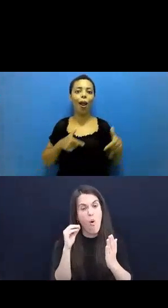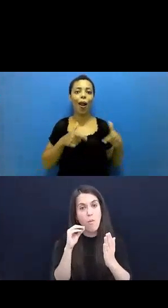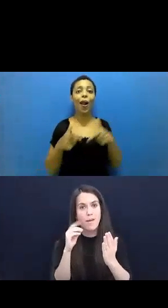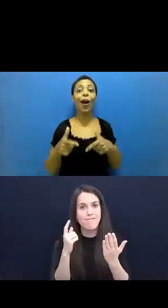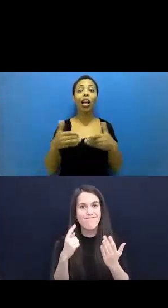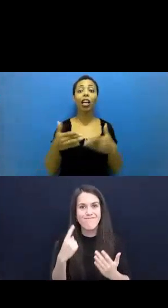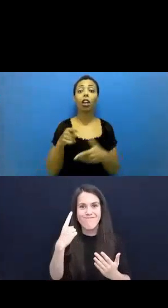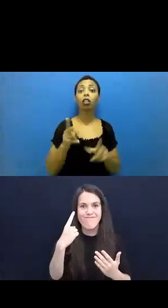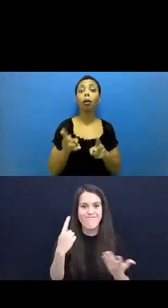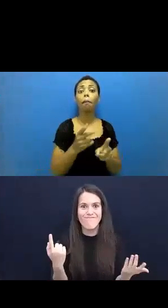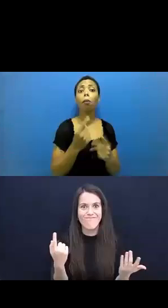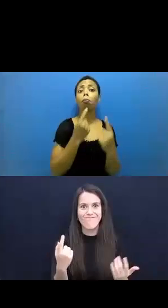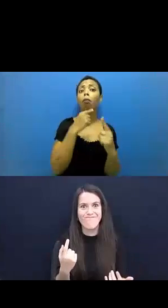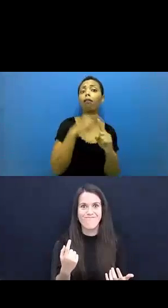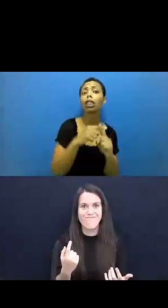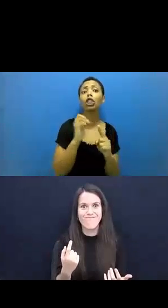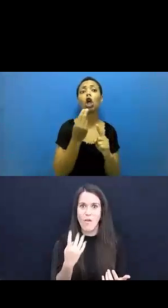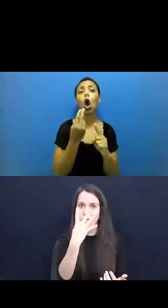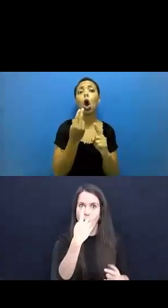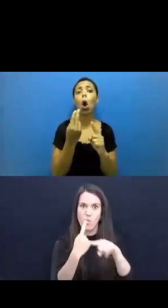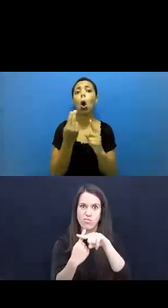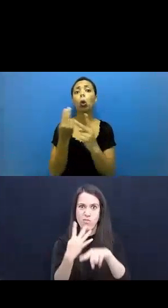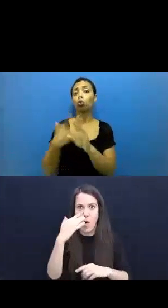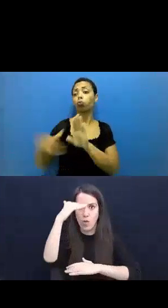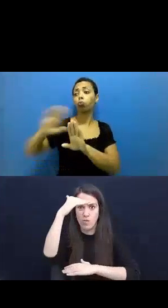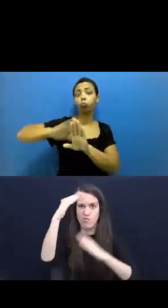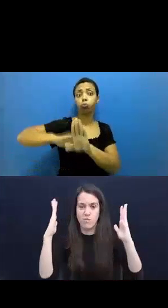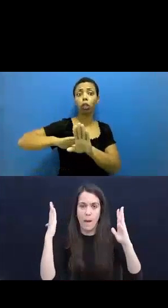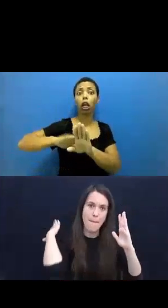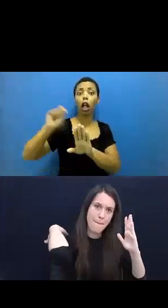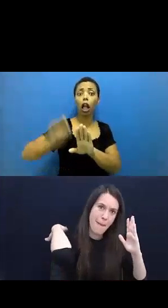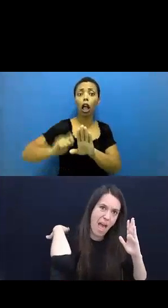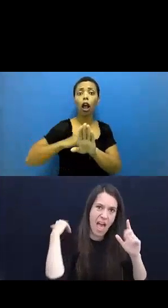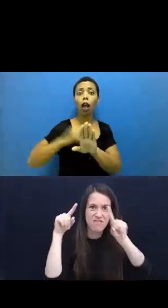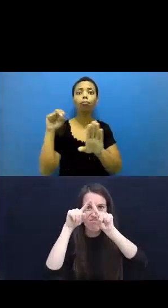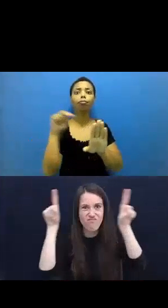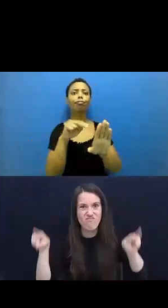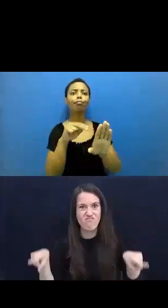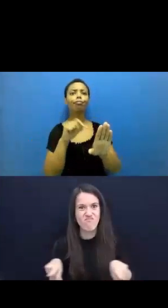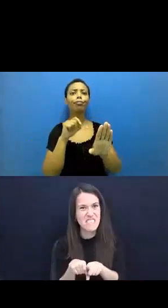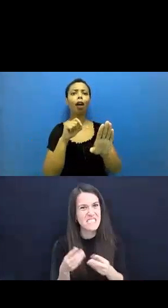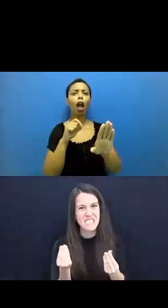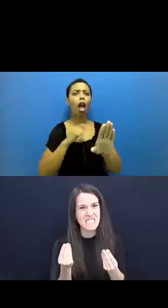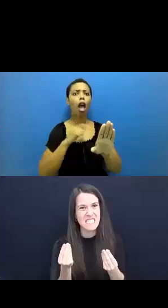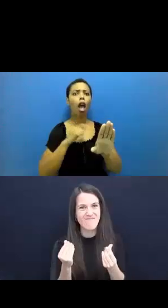4x4 display on the back, hence the need for a garment with several displays of several